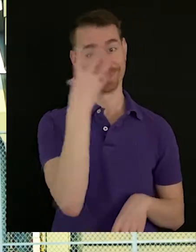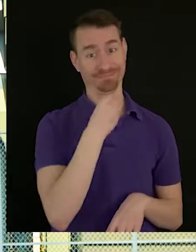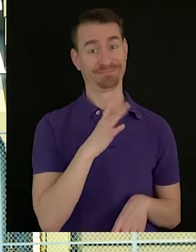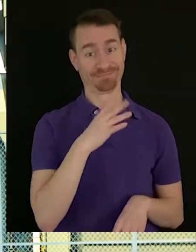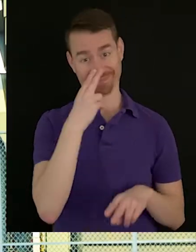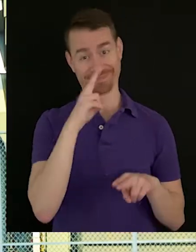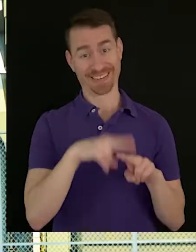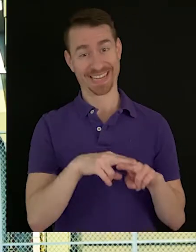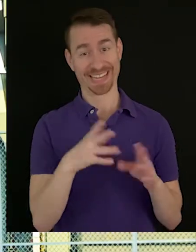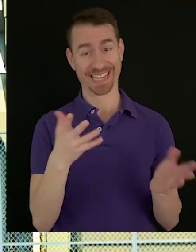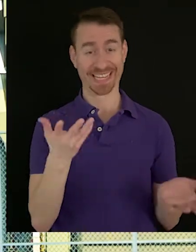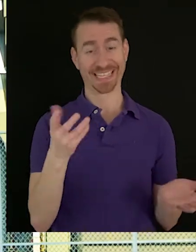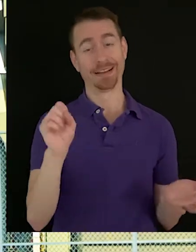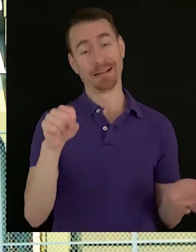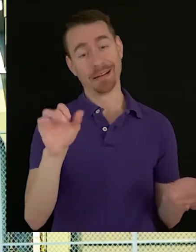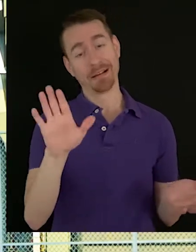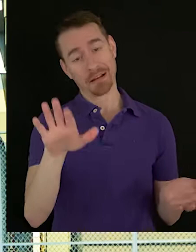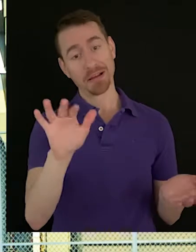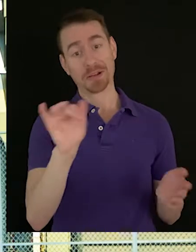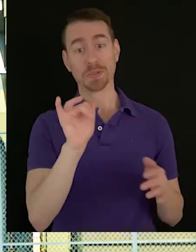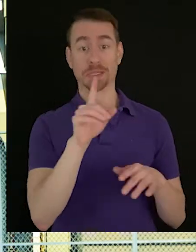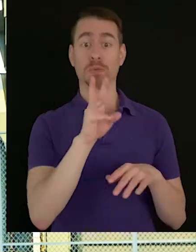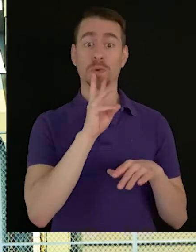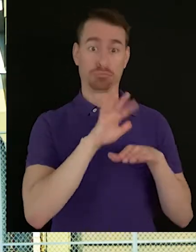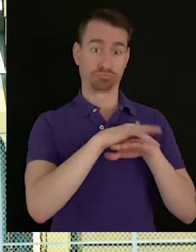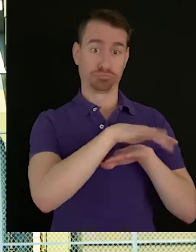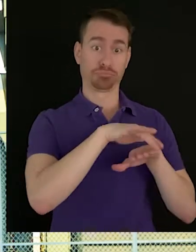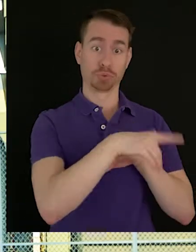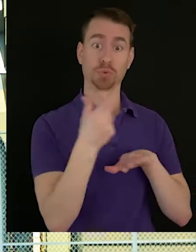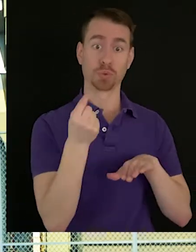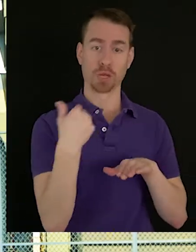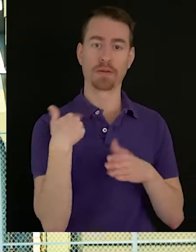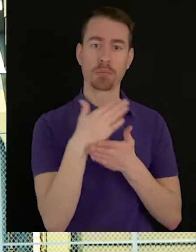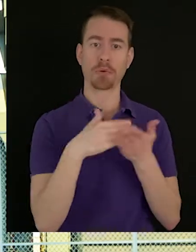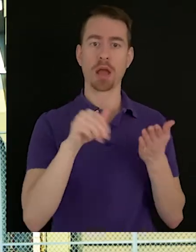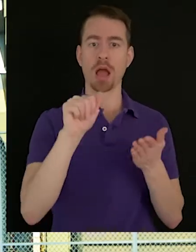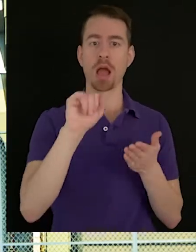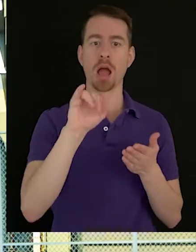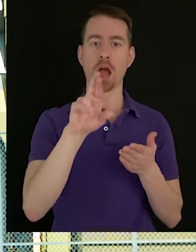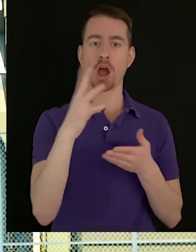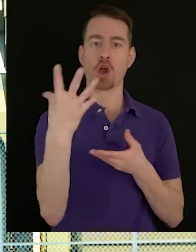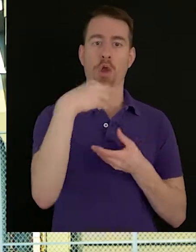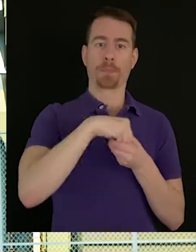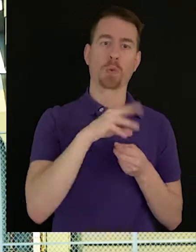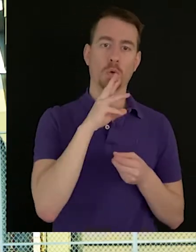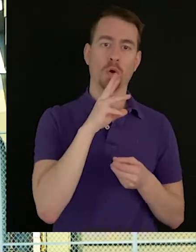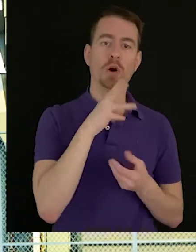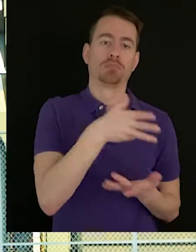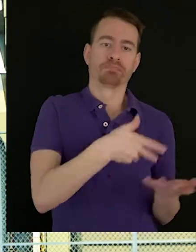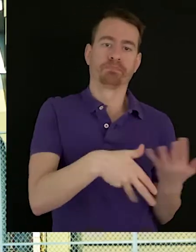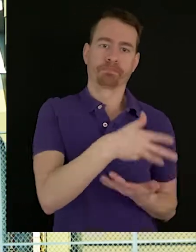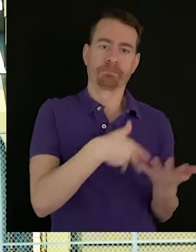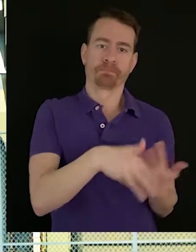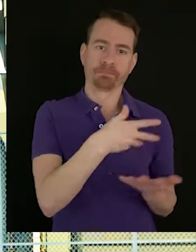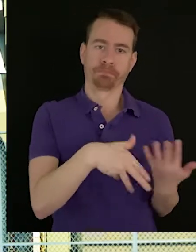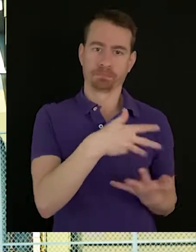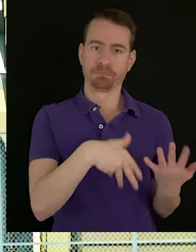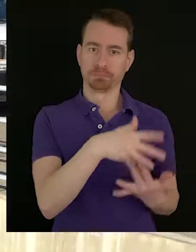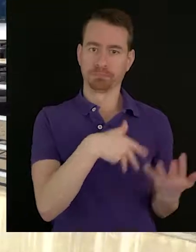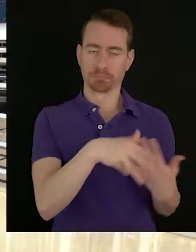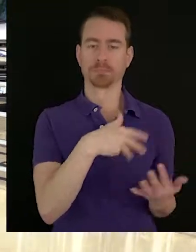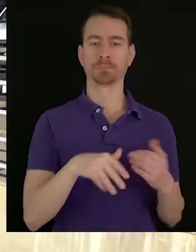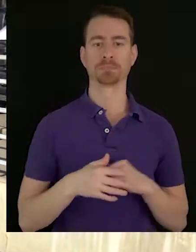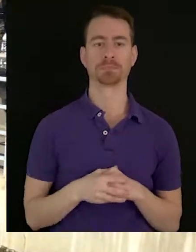E. coli, things that can make us sick. In these channels, we introduce the water to the chemical and give it time to contact with the water and the